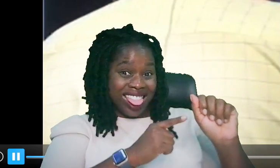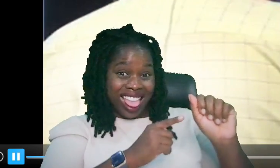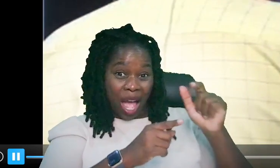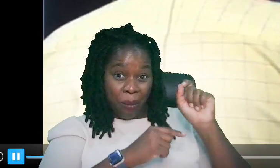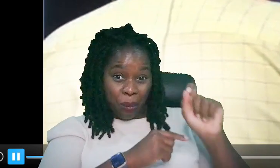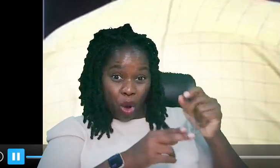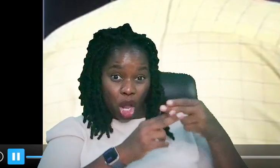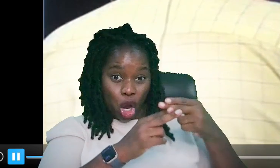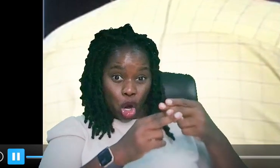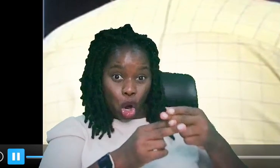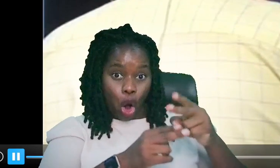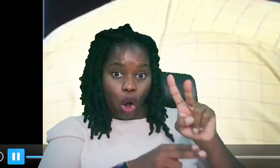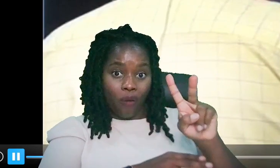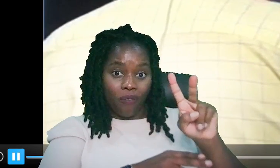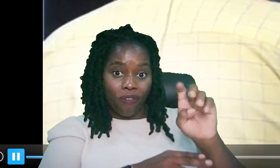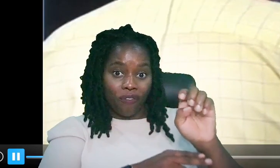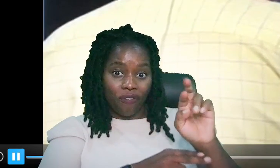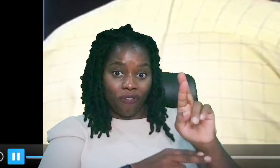of the angle.